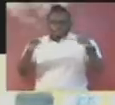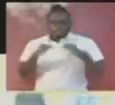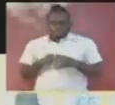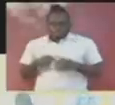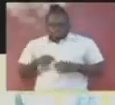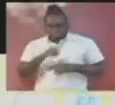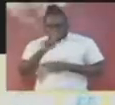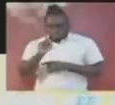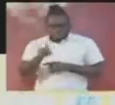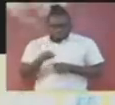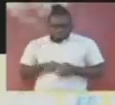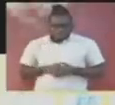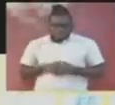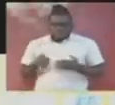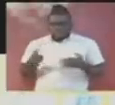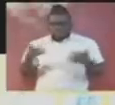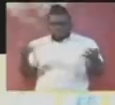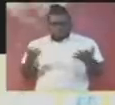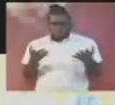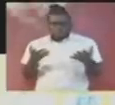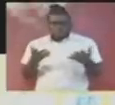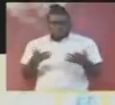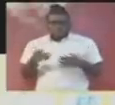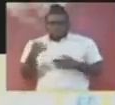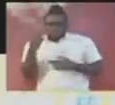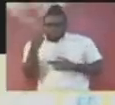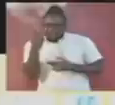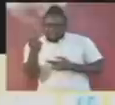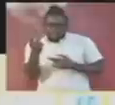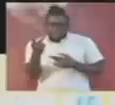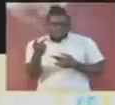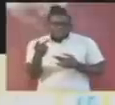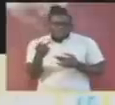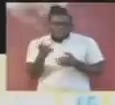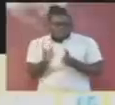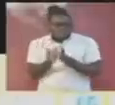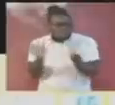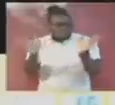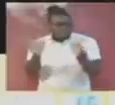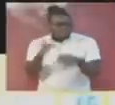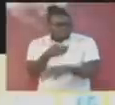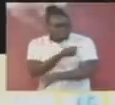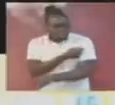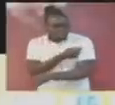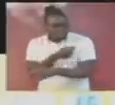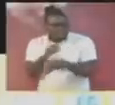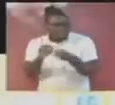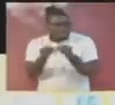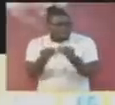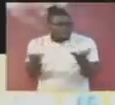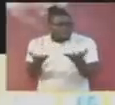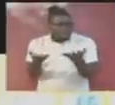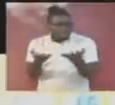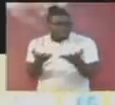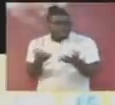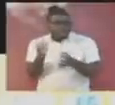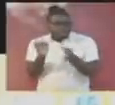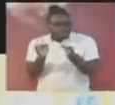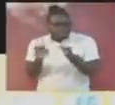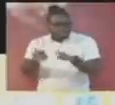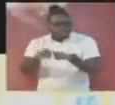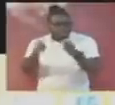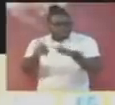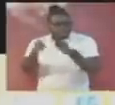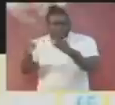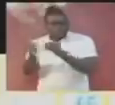of the population that would have to be vaccinated in order for us to move forward with the further lifting of restrictions? And could